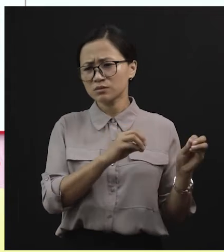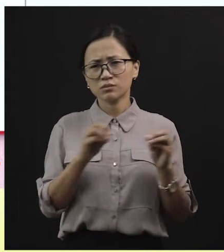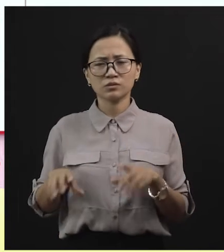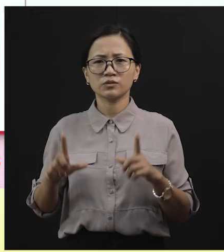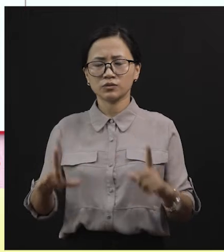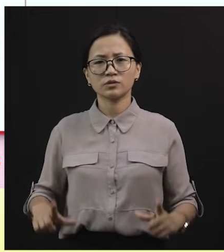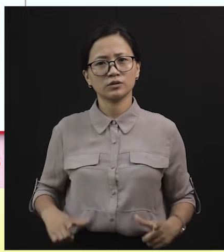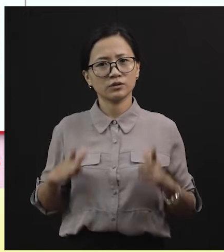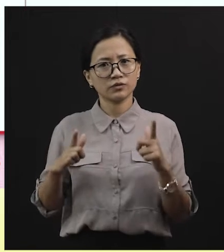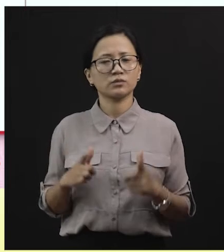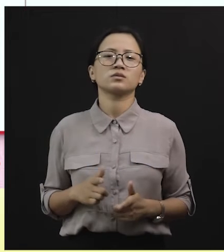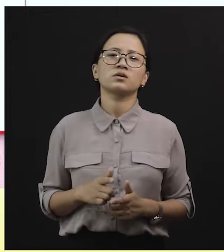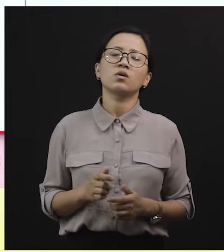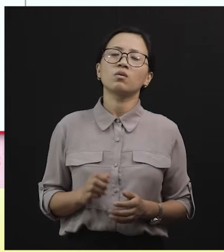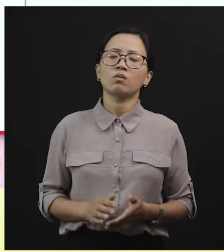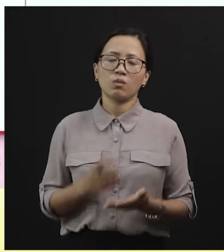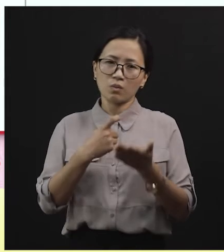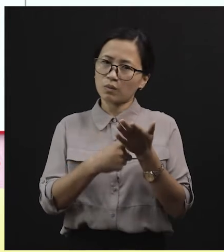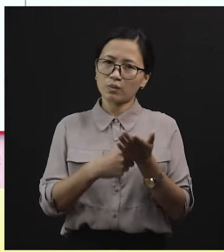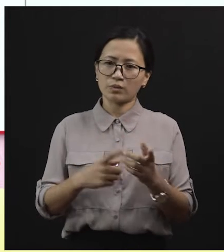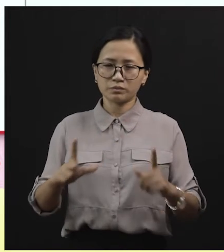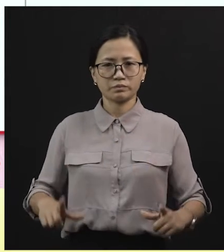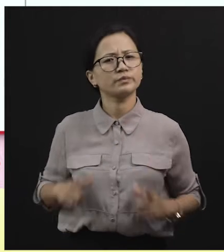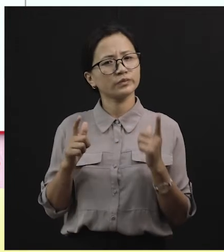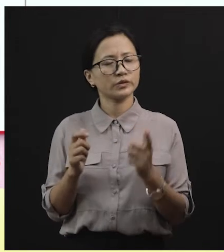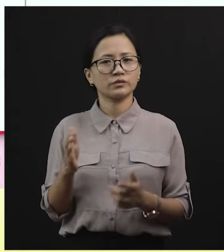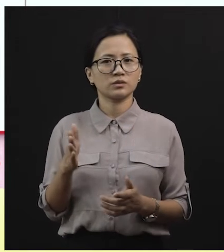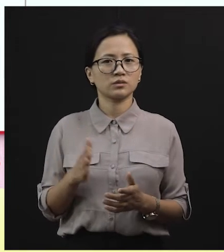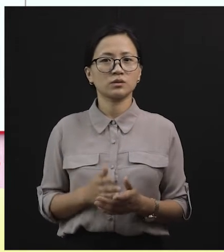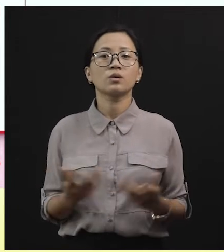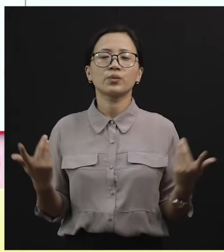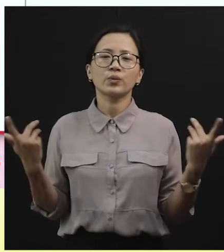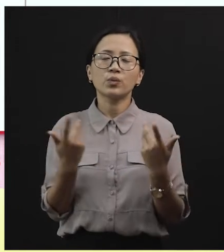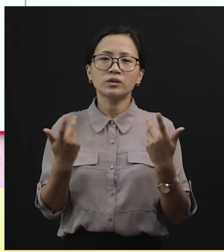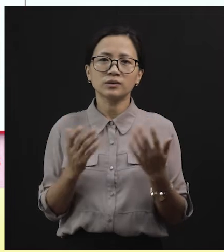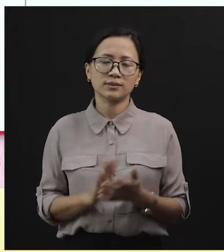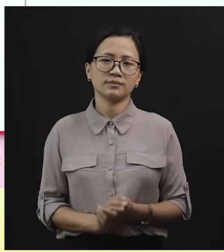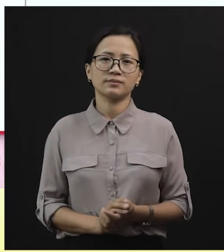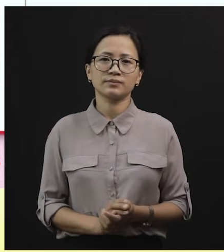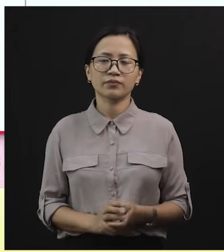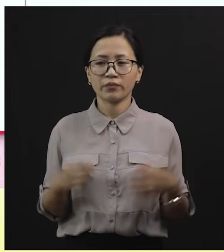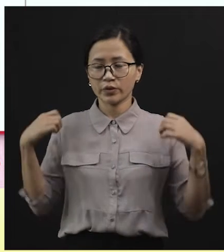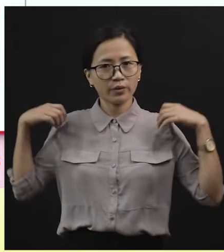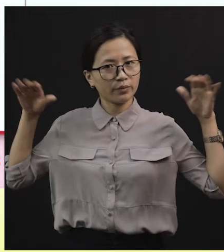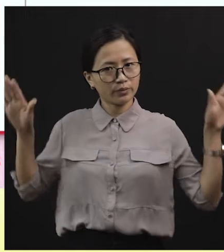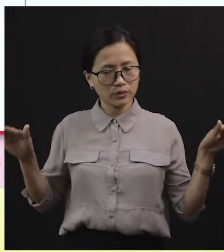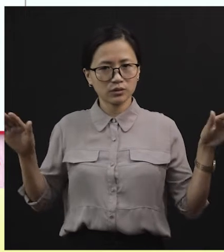The bird can move, right? So it is living. Now next is ball.